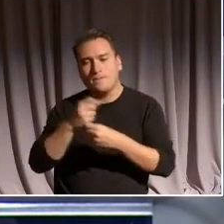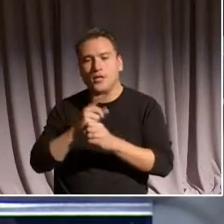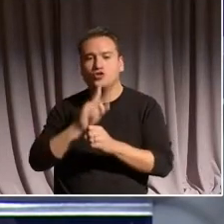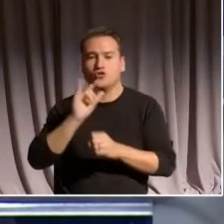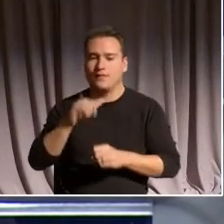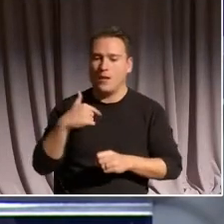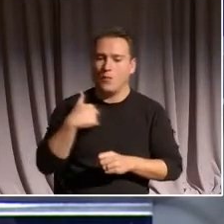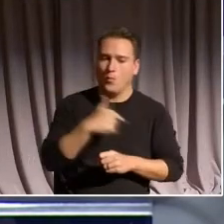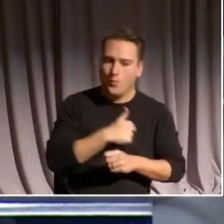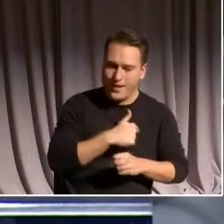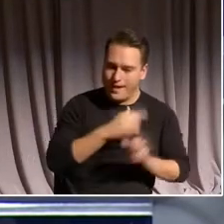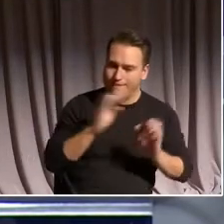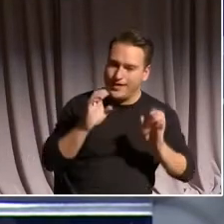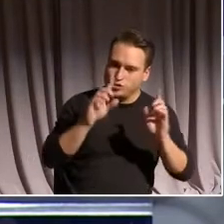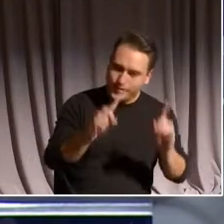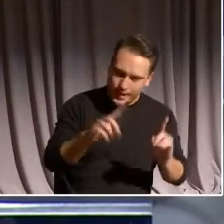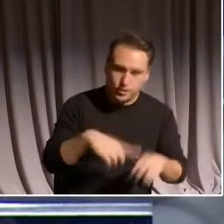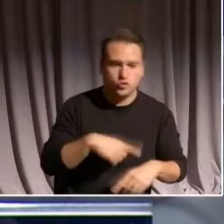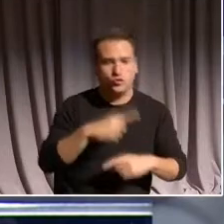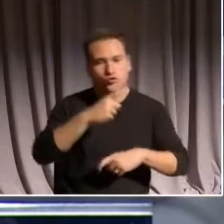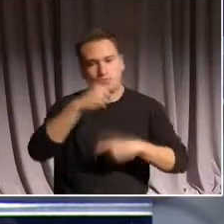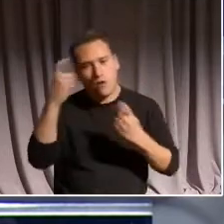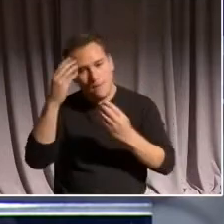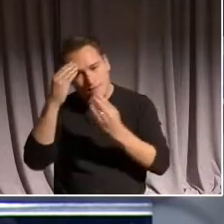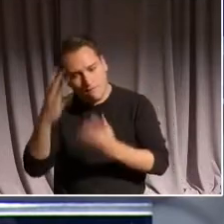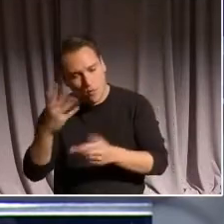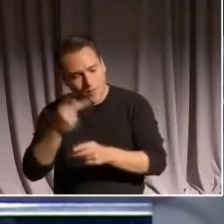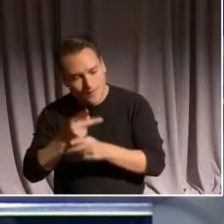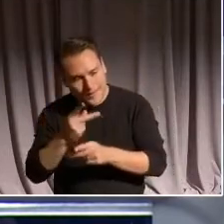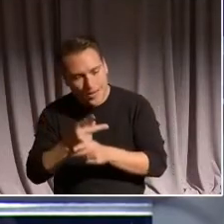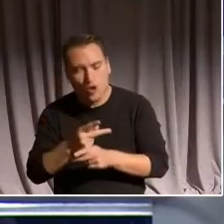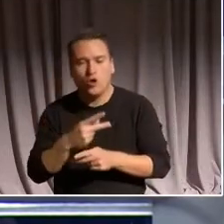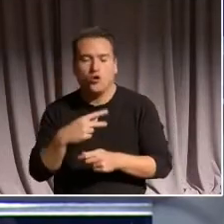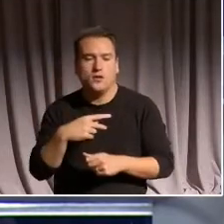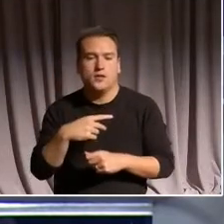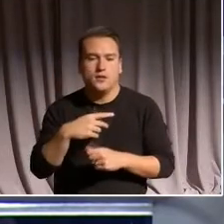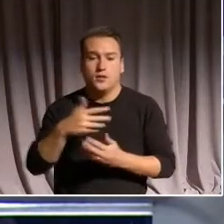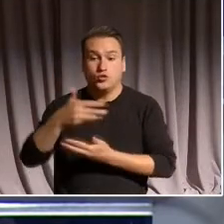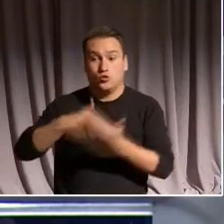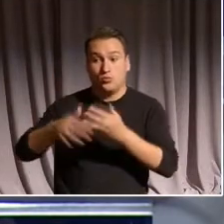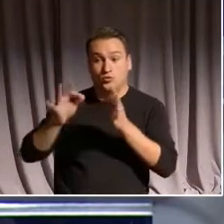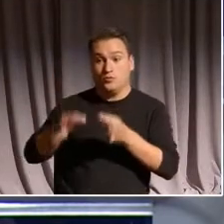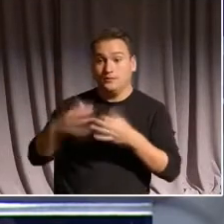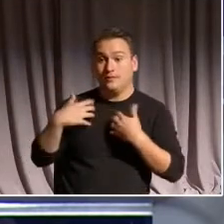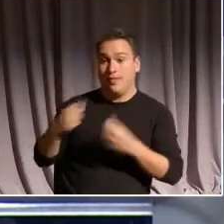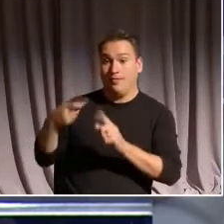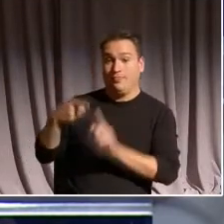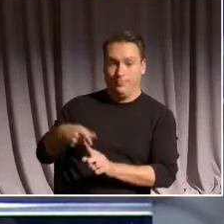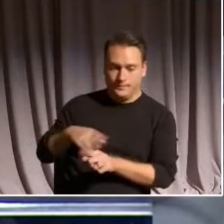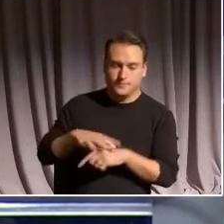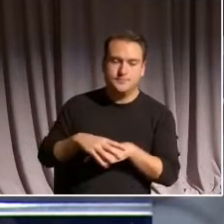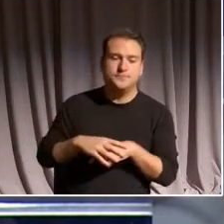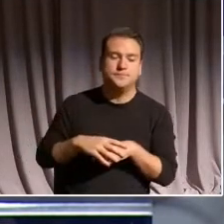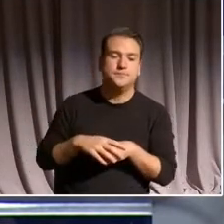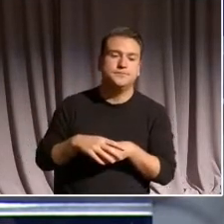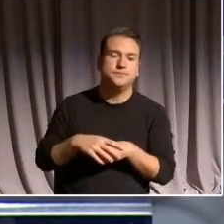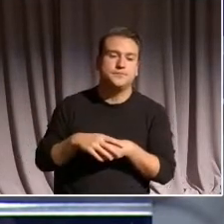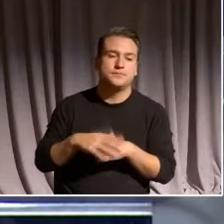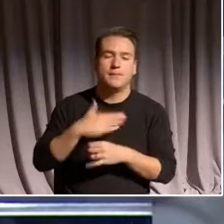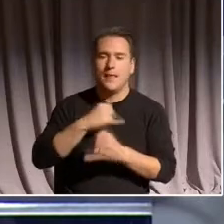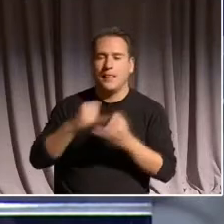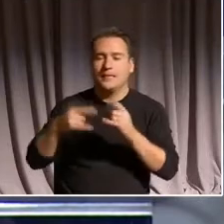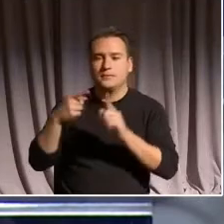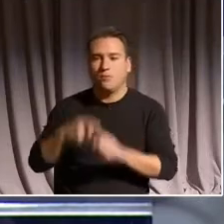and trauma-informed care. And as we talk about social determinants of health, this is my last point, quantifying